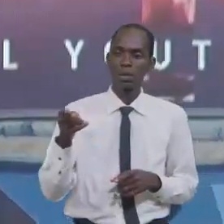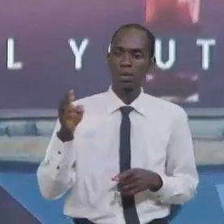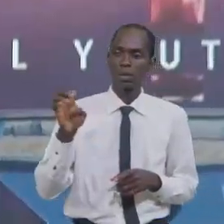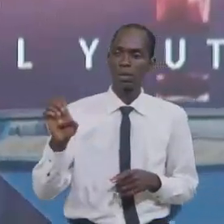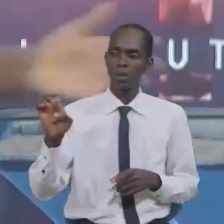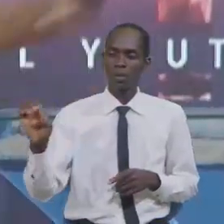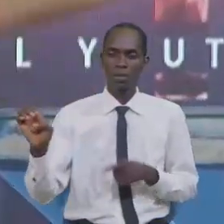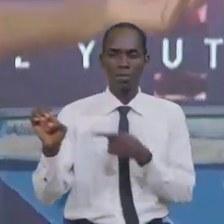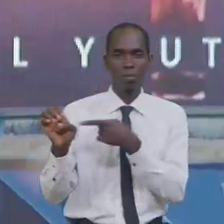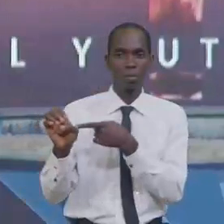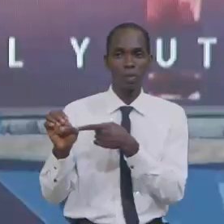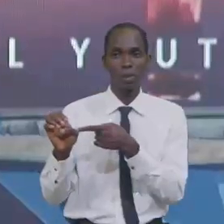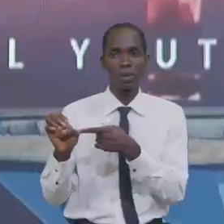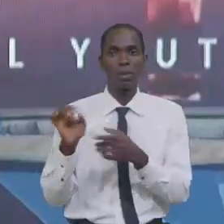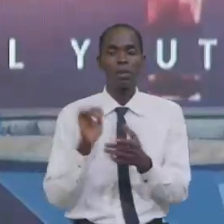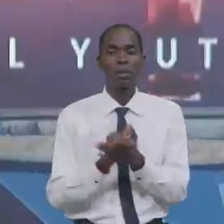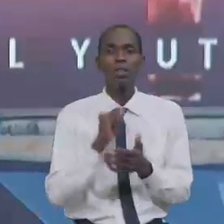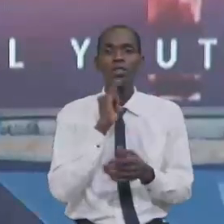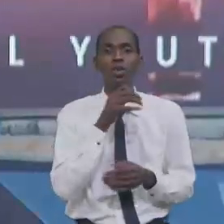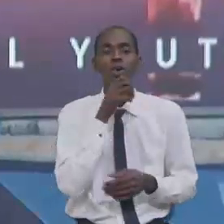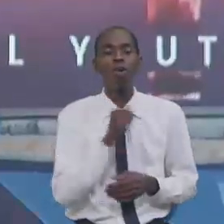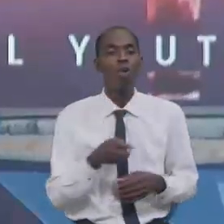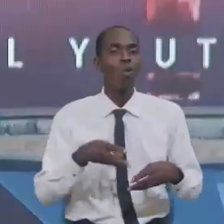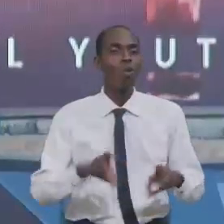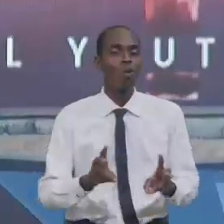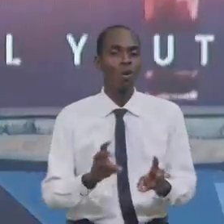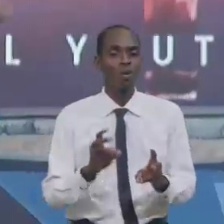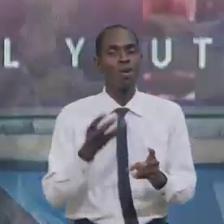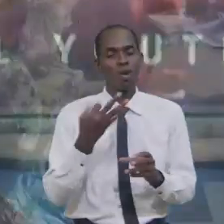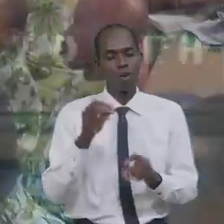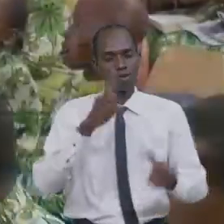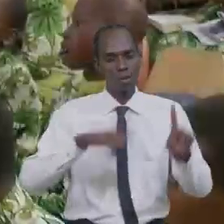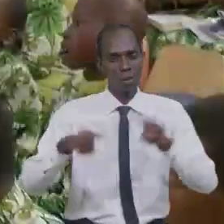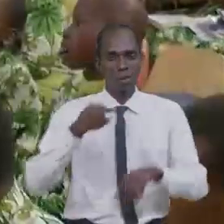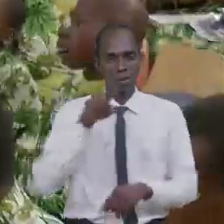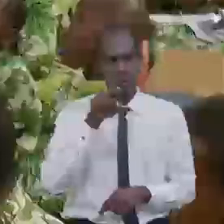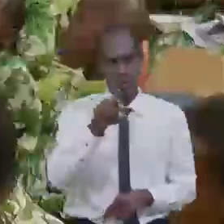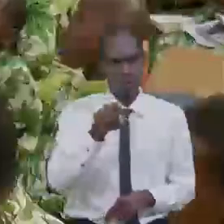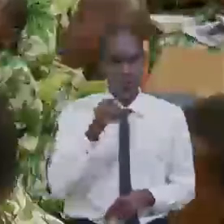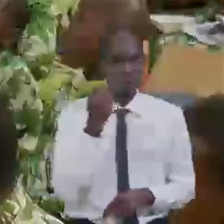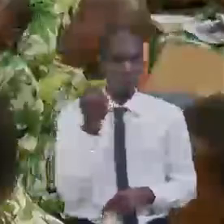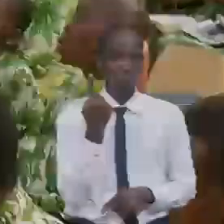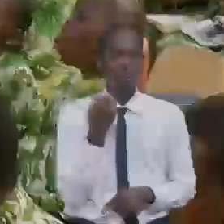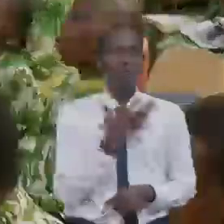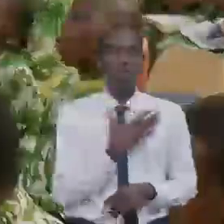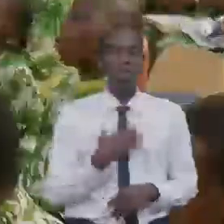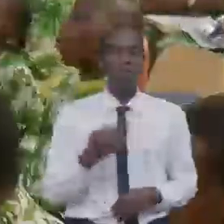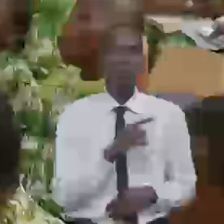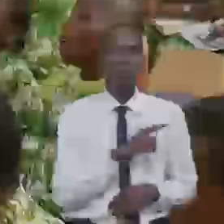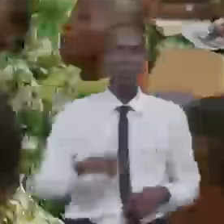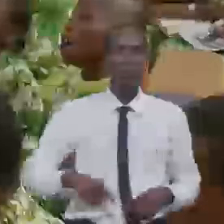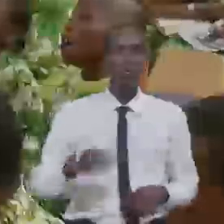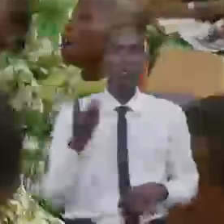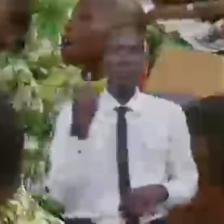T-H-E-E. That's the old way of saying you. And so, the Lord was talking to